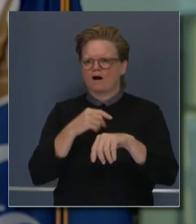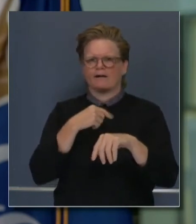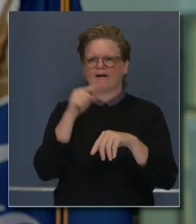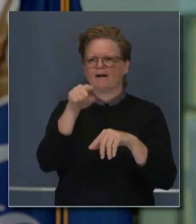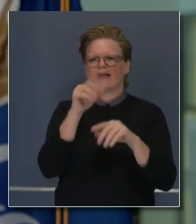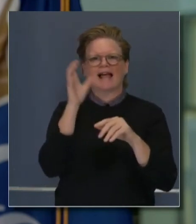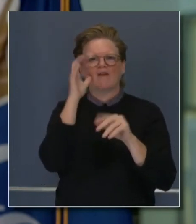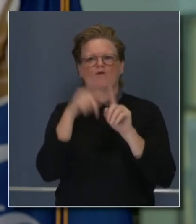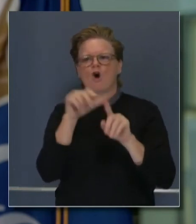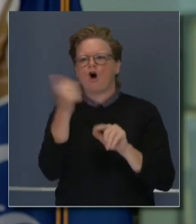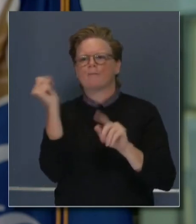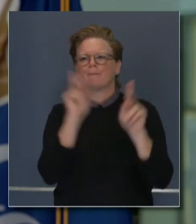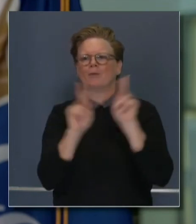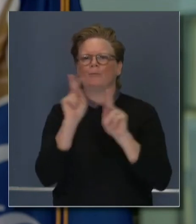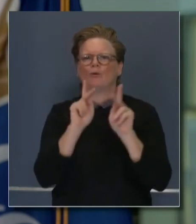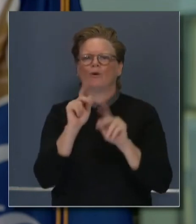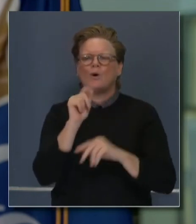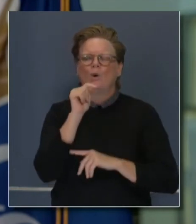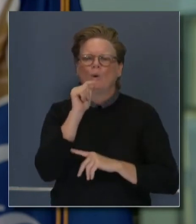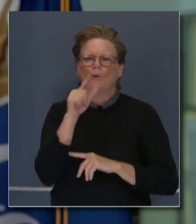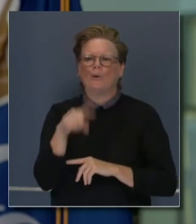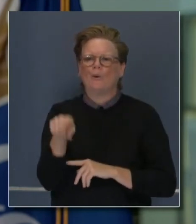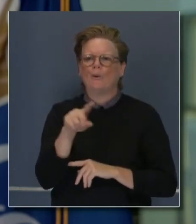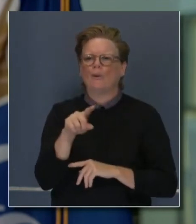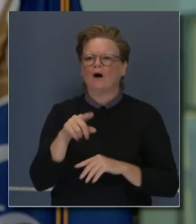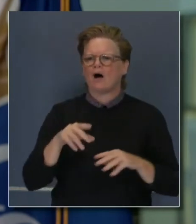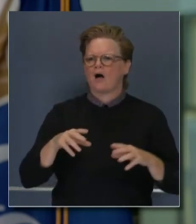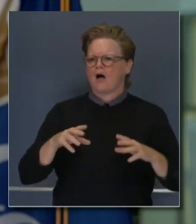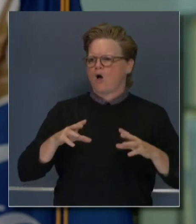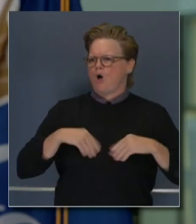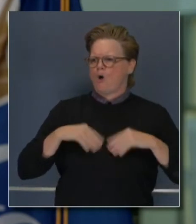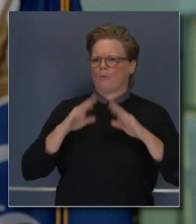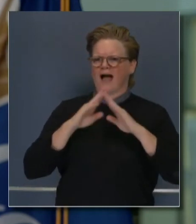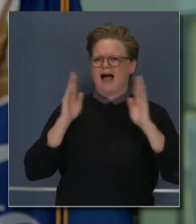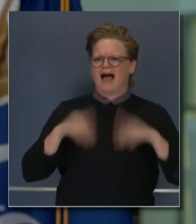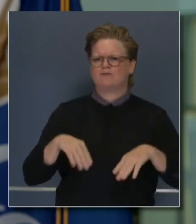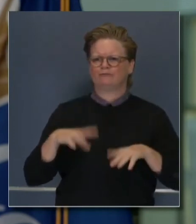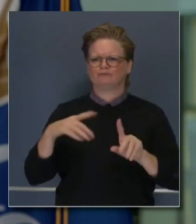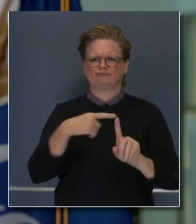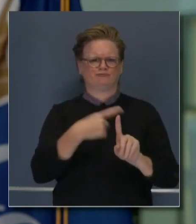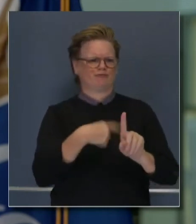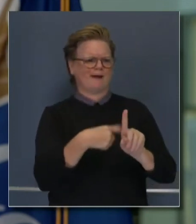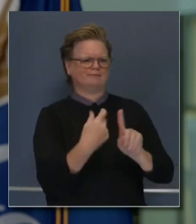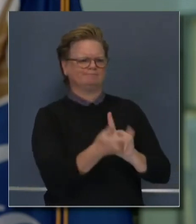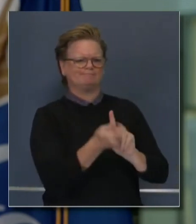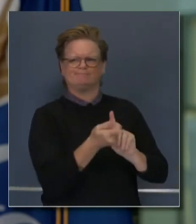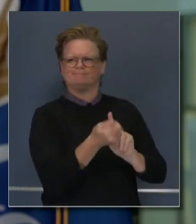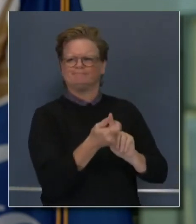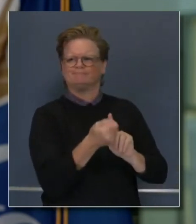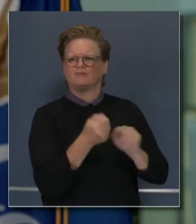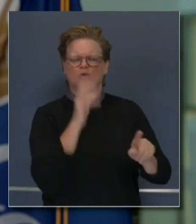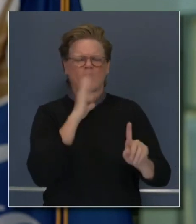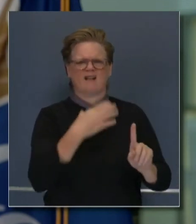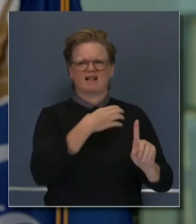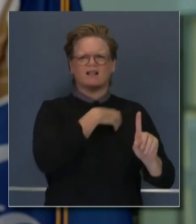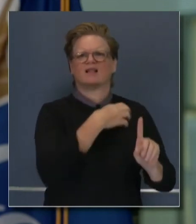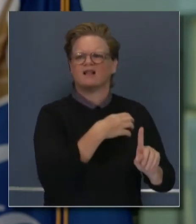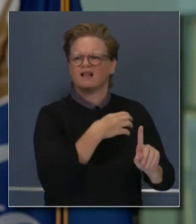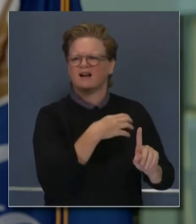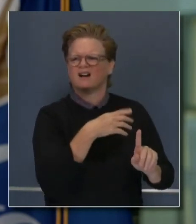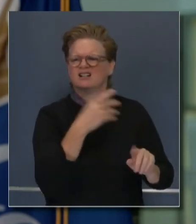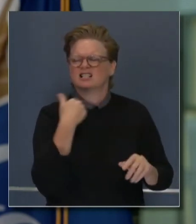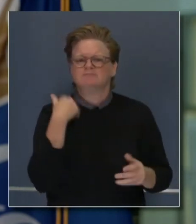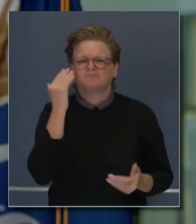imagine others that will express that we could have done more, done better, and that's